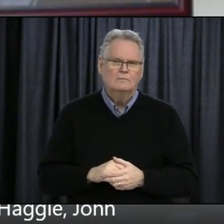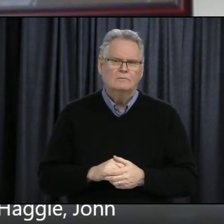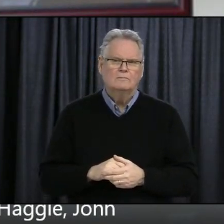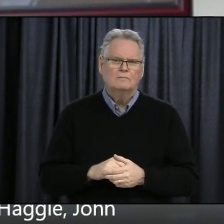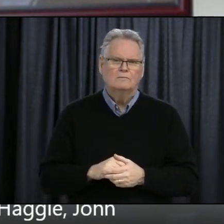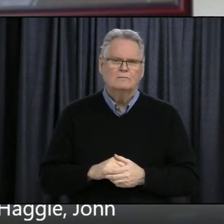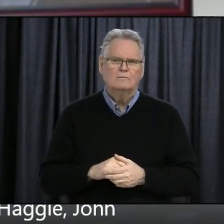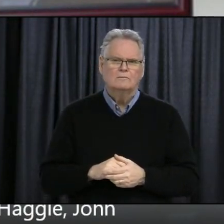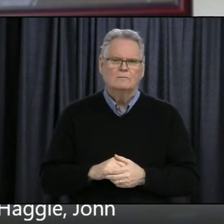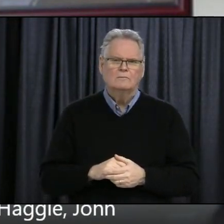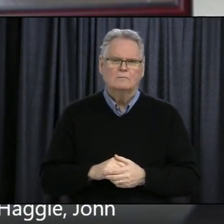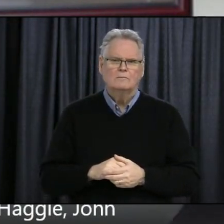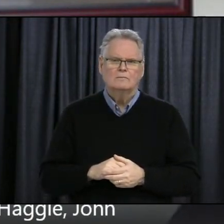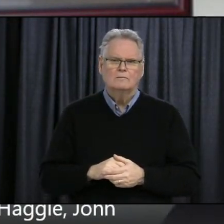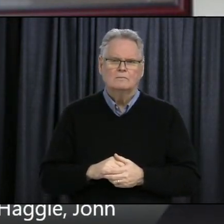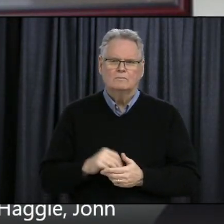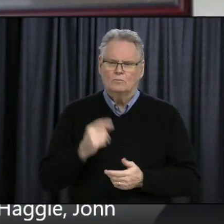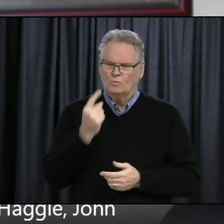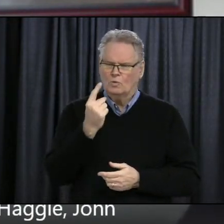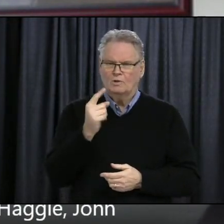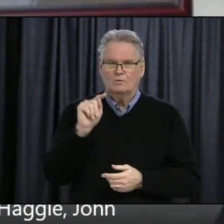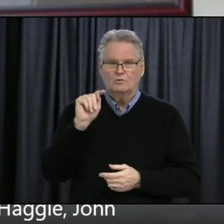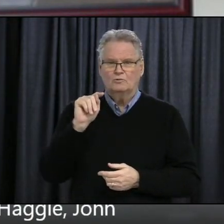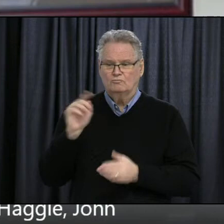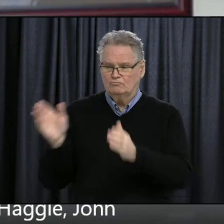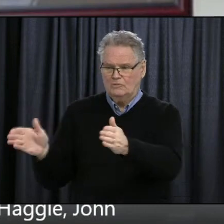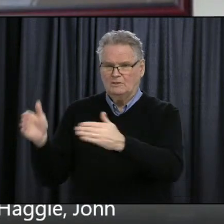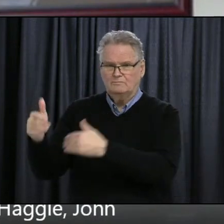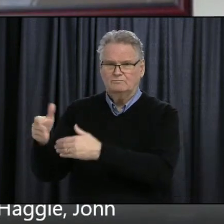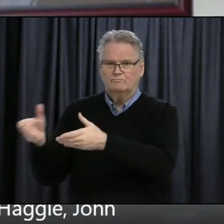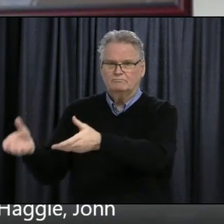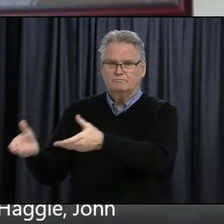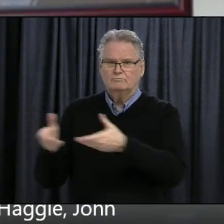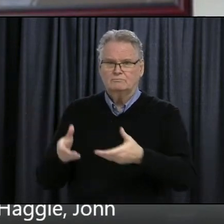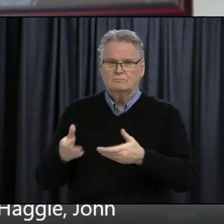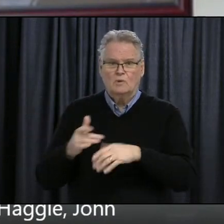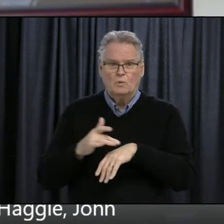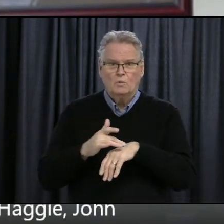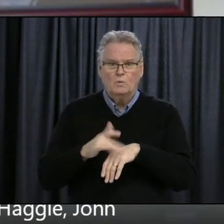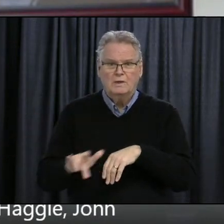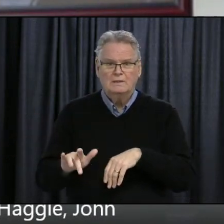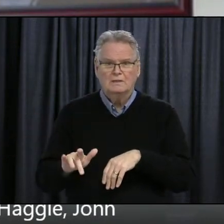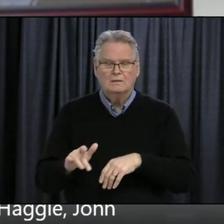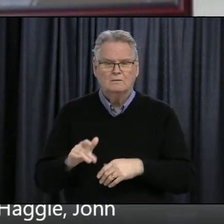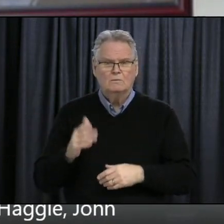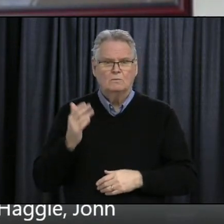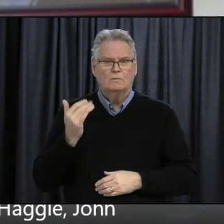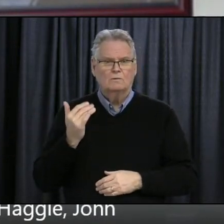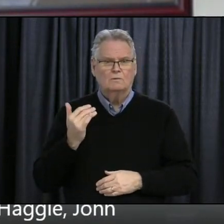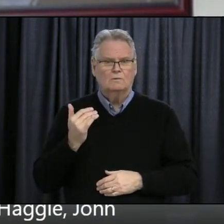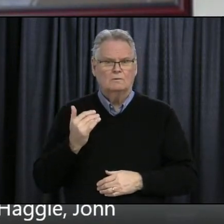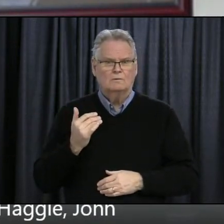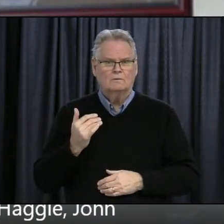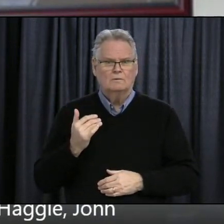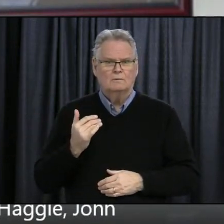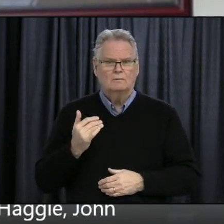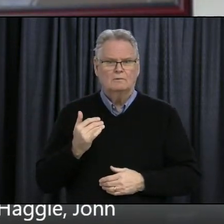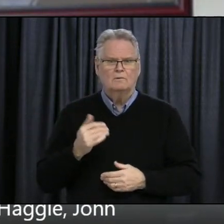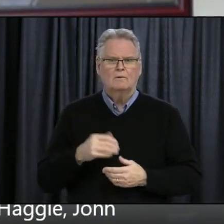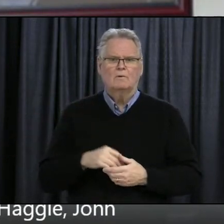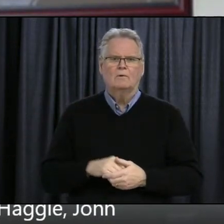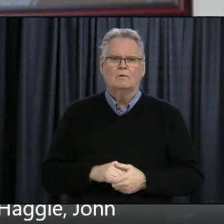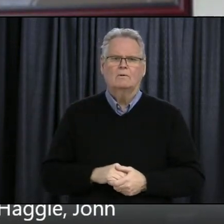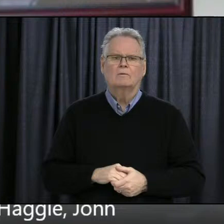We have had no losses that I've been notified of. There was some concern at one stage about one shipment in Central, right back at the